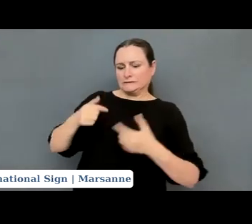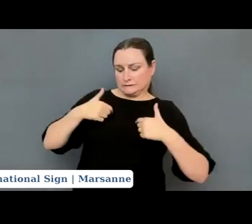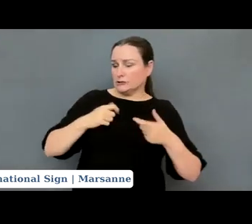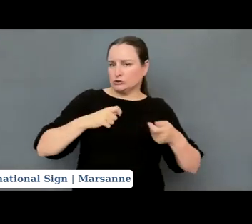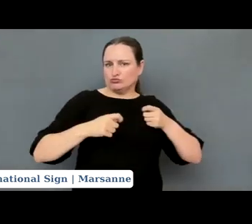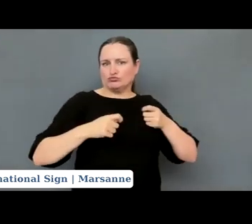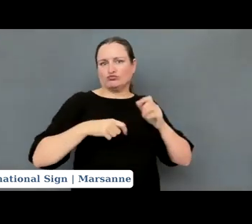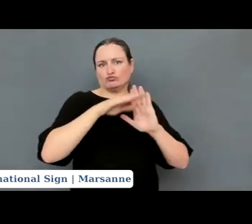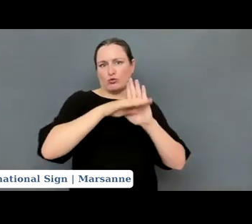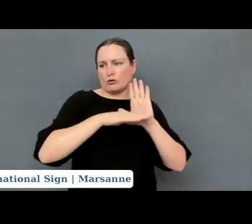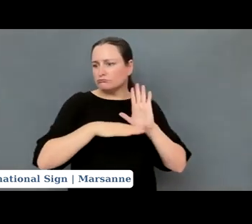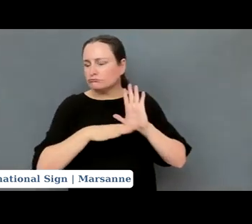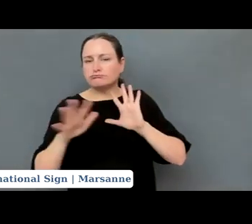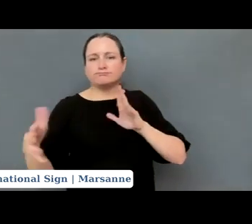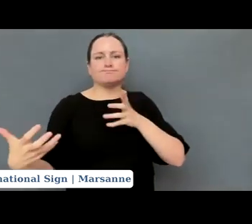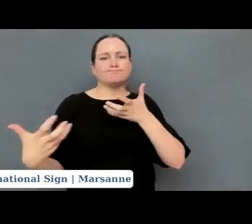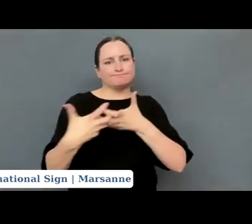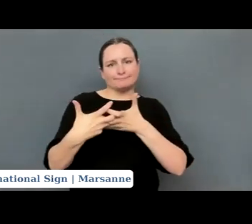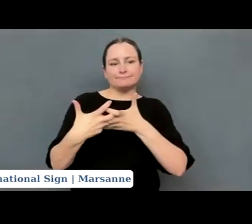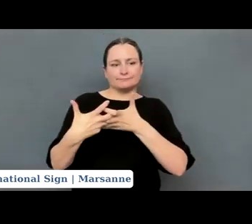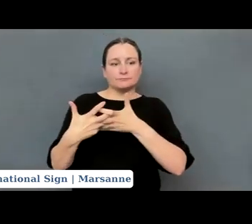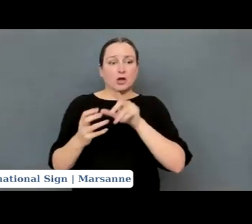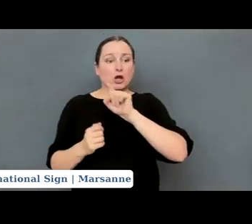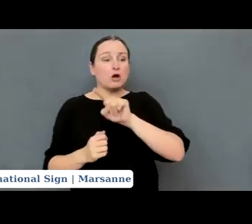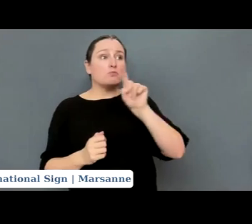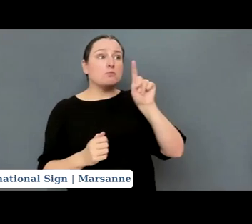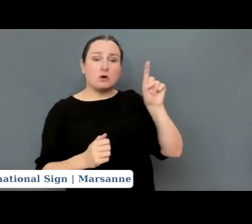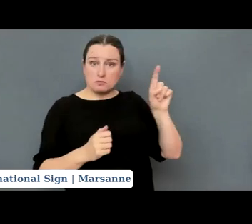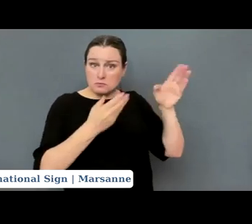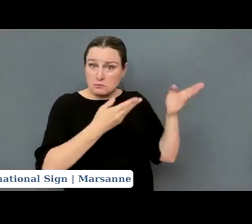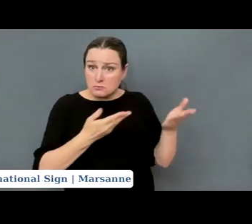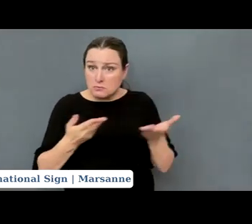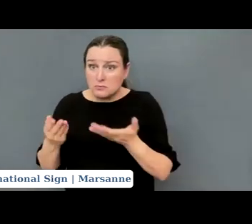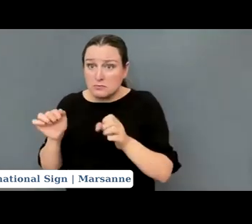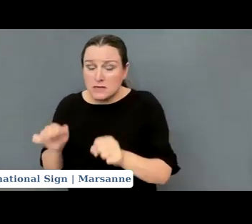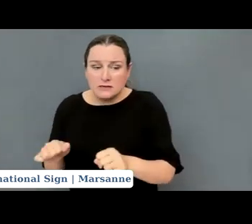service providers, so we can influence more programs. And